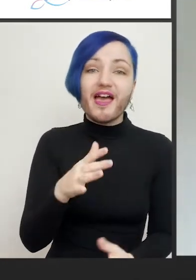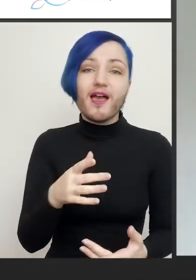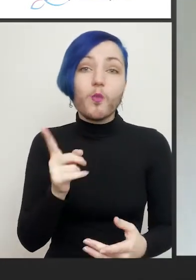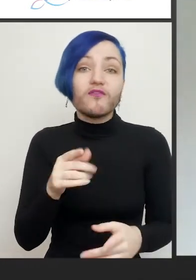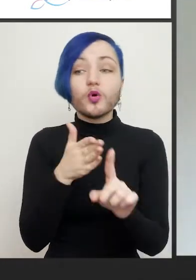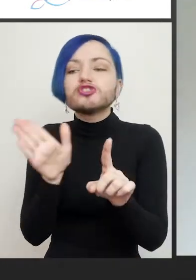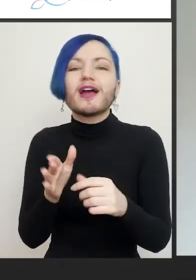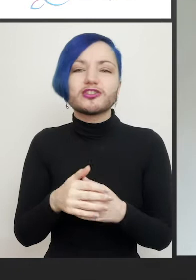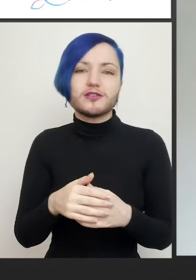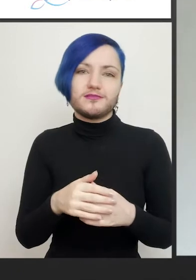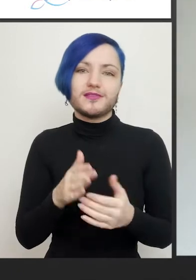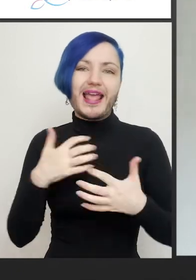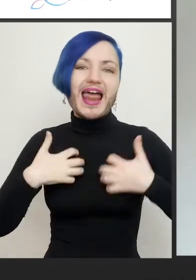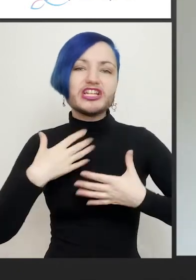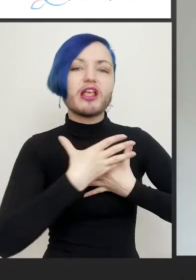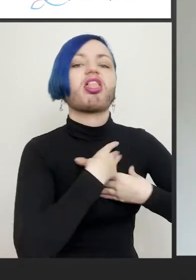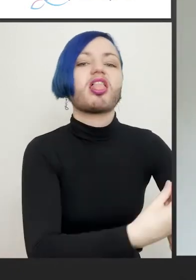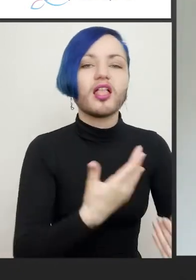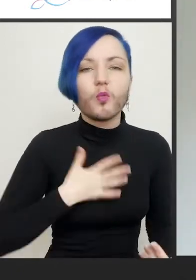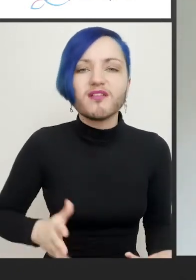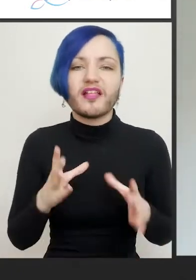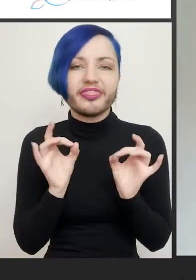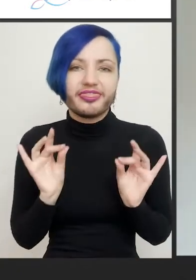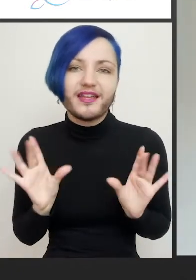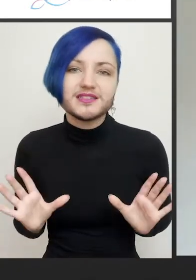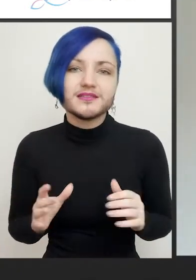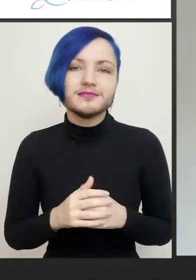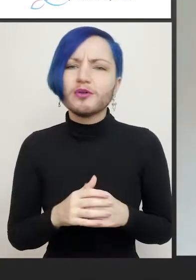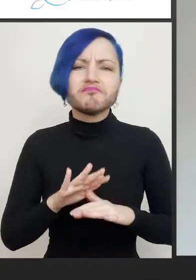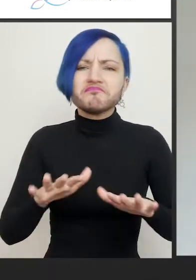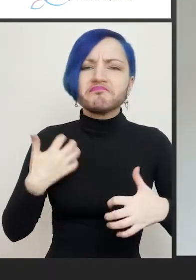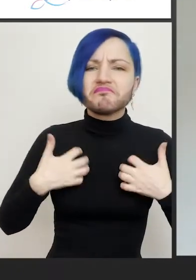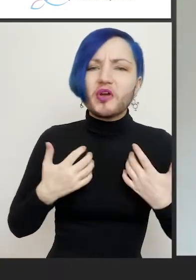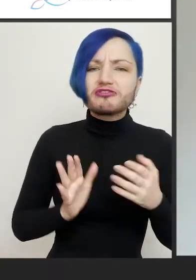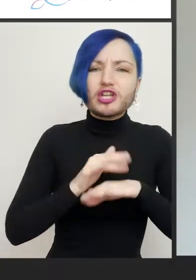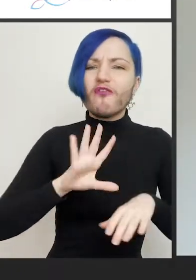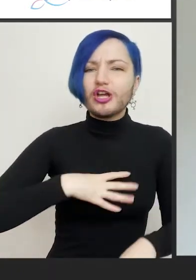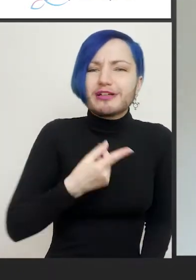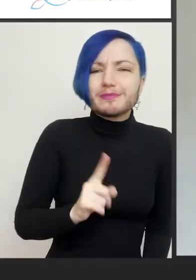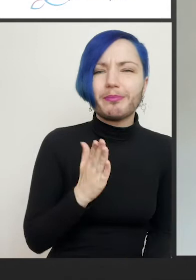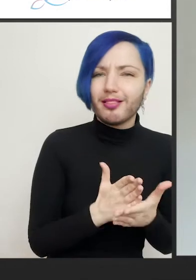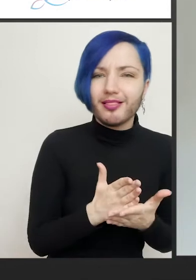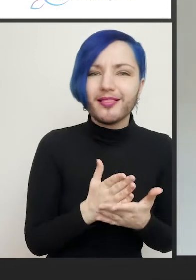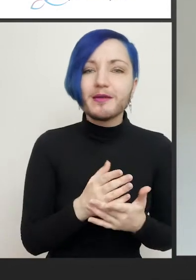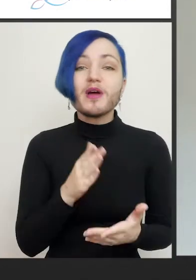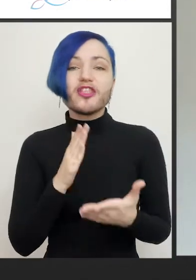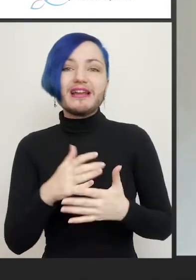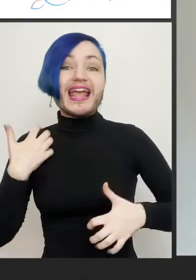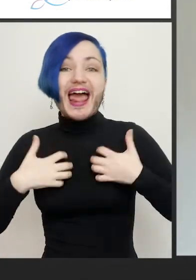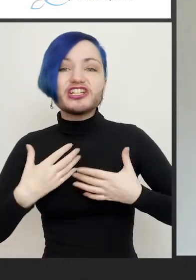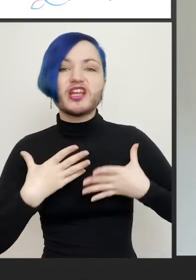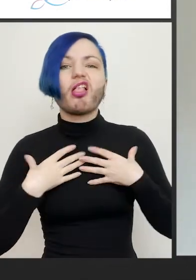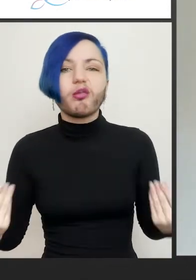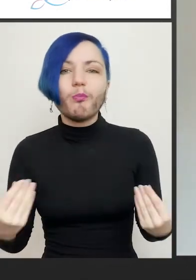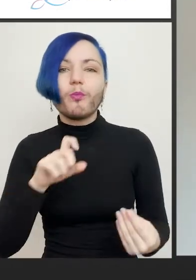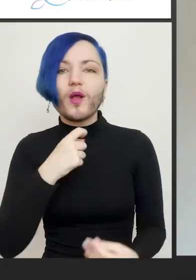aren't actually affected by trans people at all, except in their own heads sometimes, but they're not, you know, it's your energy they'll take away. And I wish